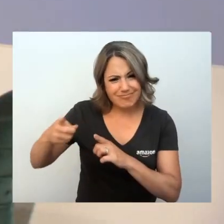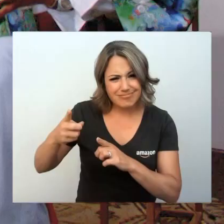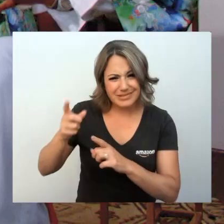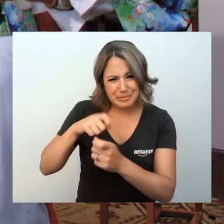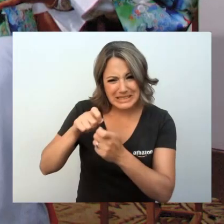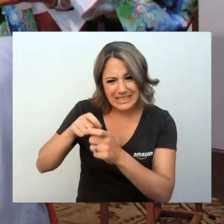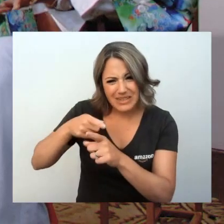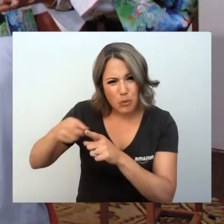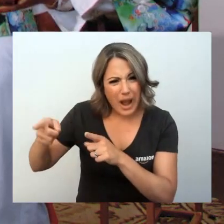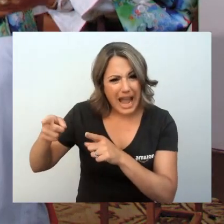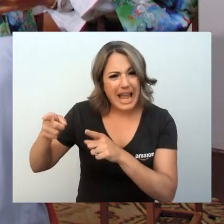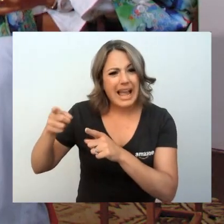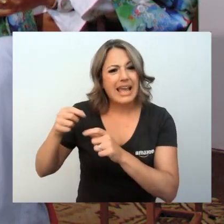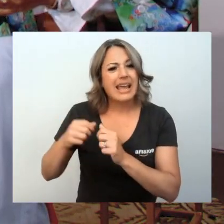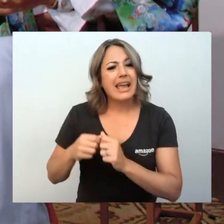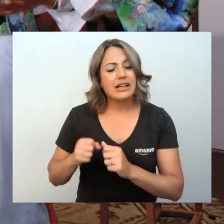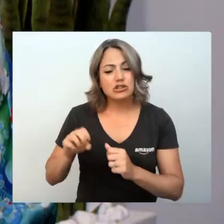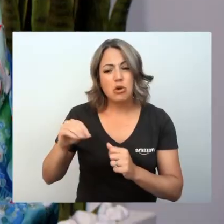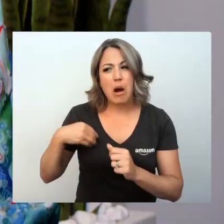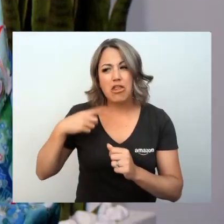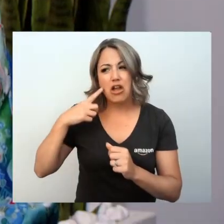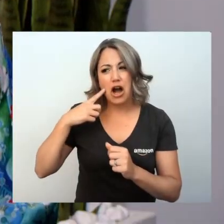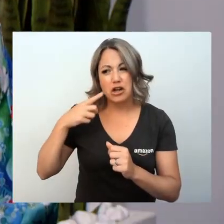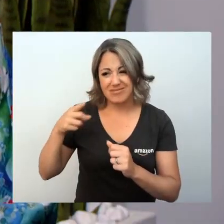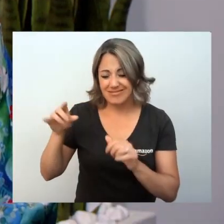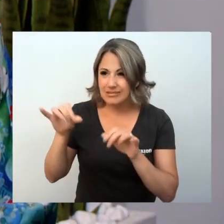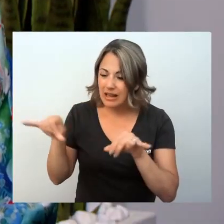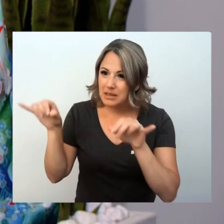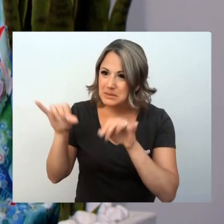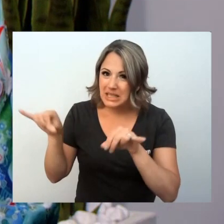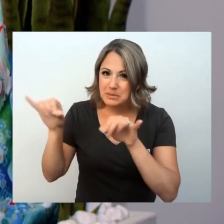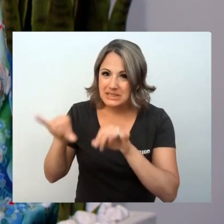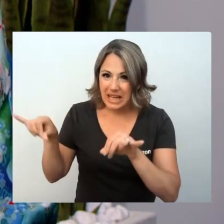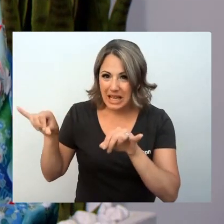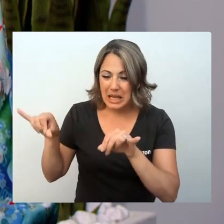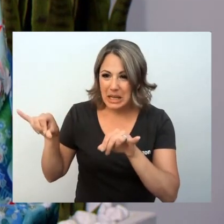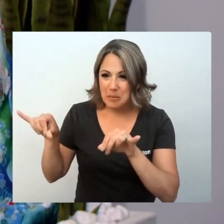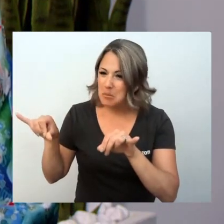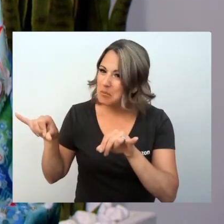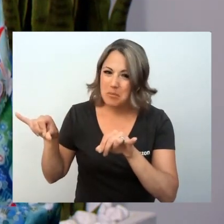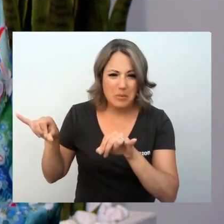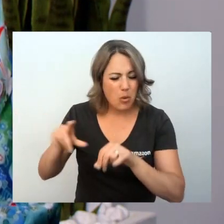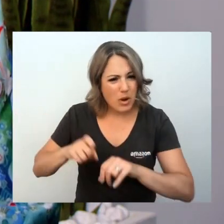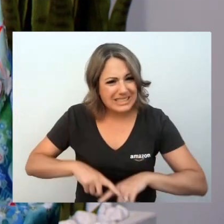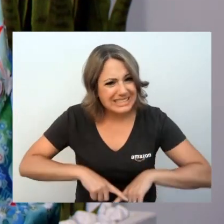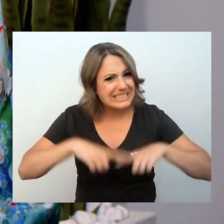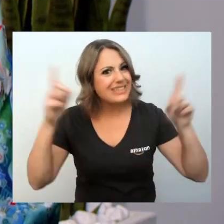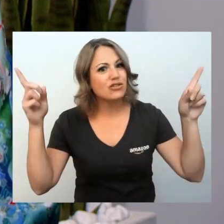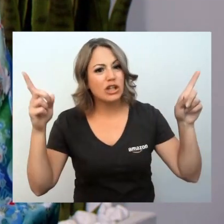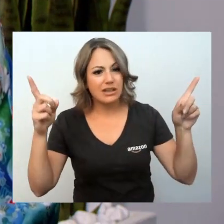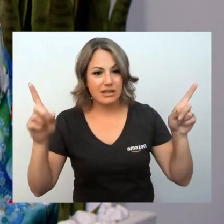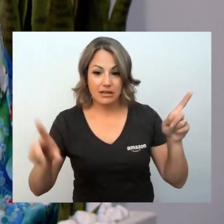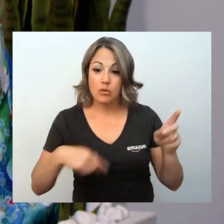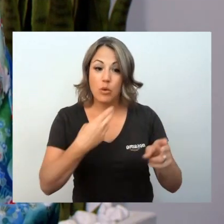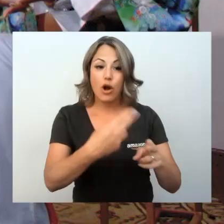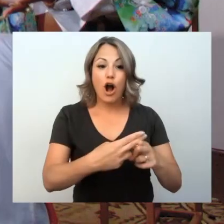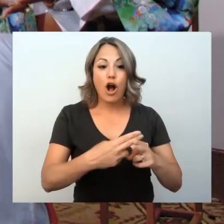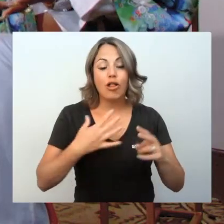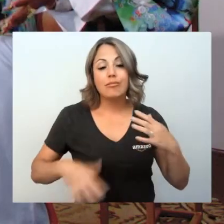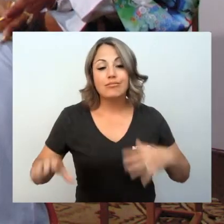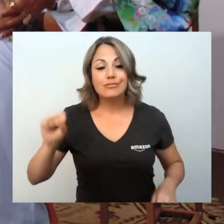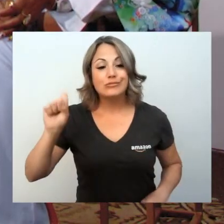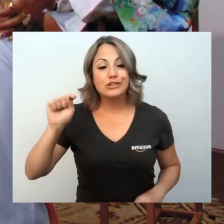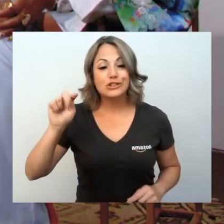I decided to take a chance and introduce something different, something that had never been seen before, which was what we call streetwear